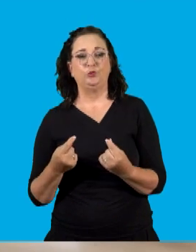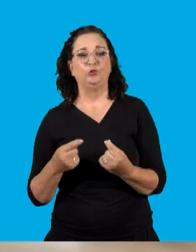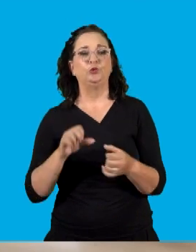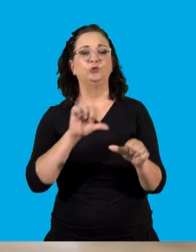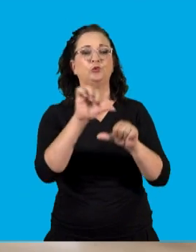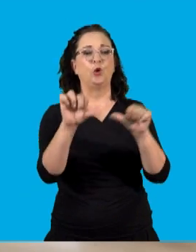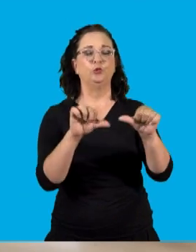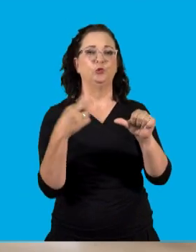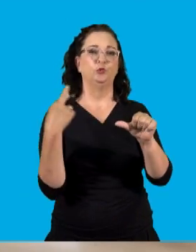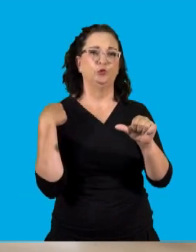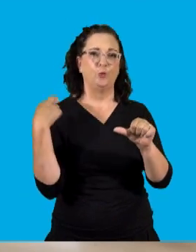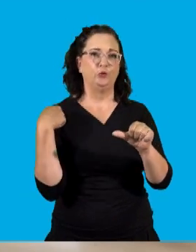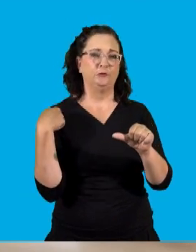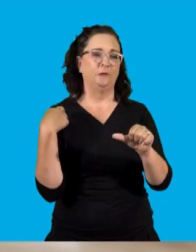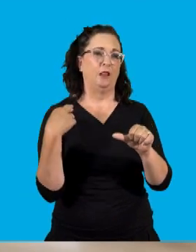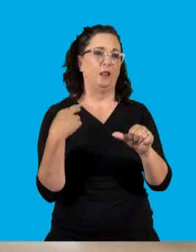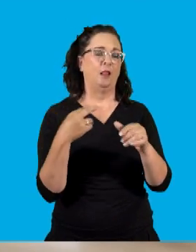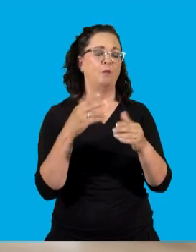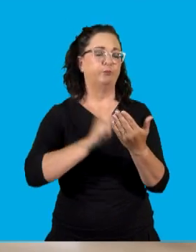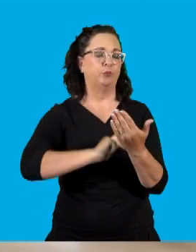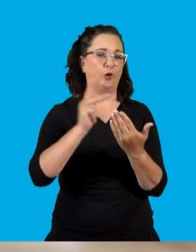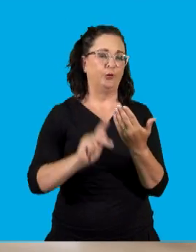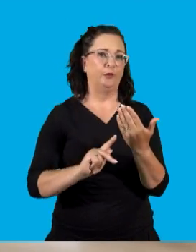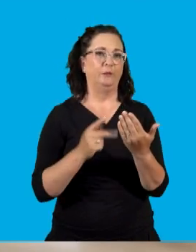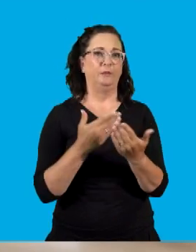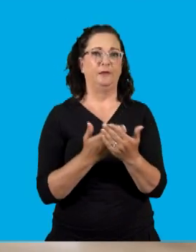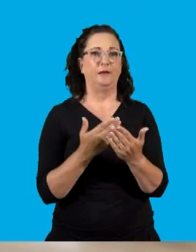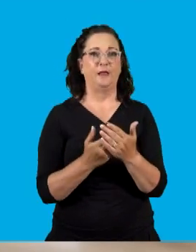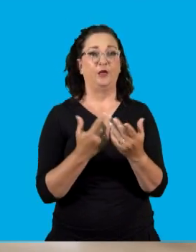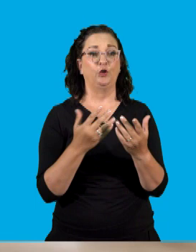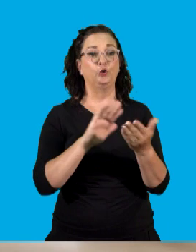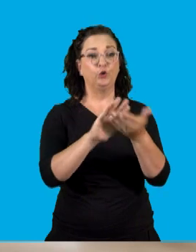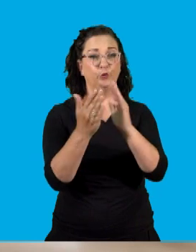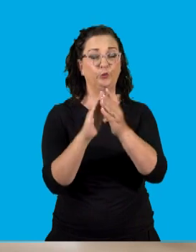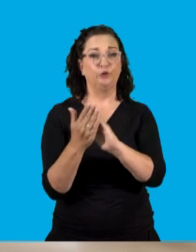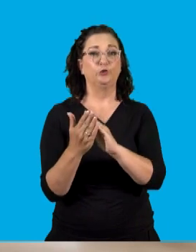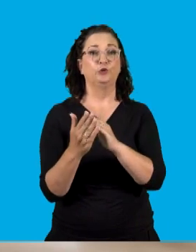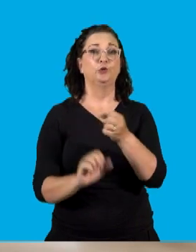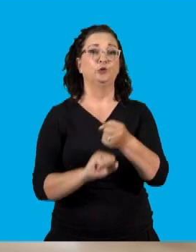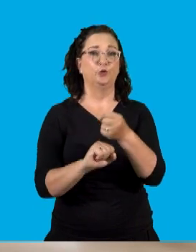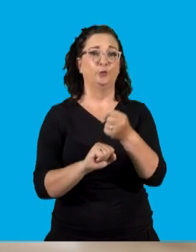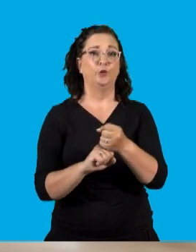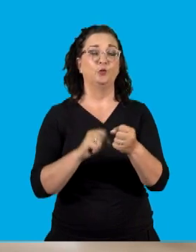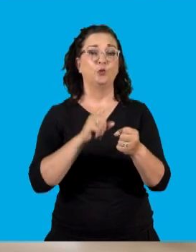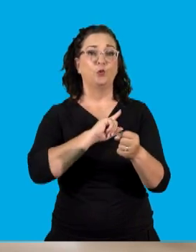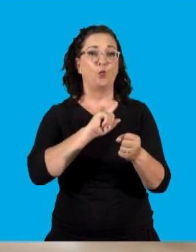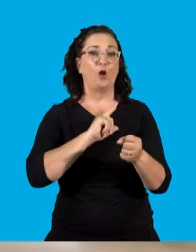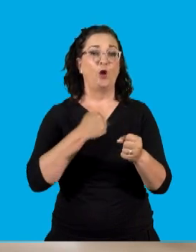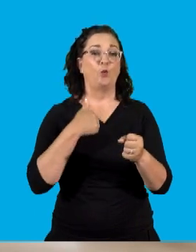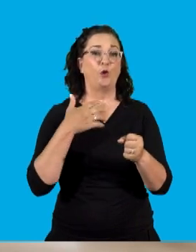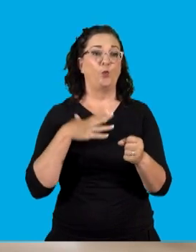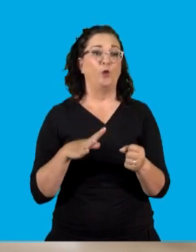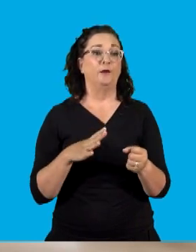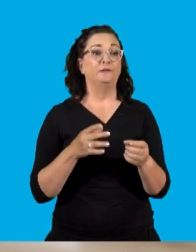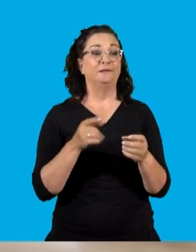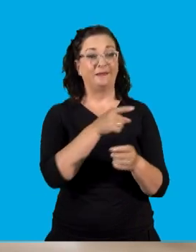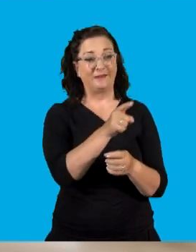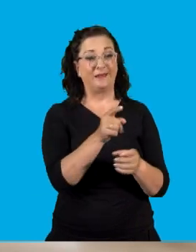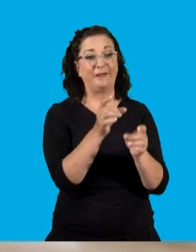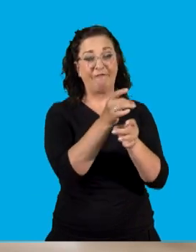corporate social responsibility programs that are going to assist communities in terms of reducing the socioeconomic issues that